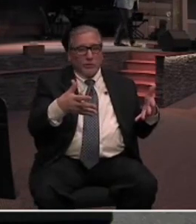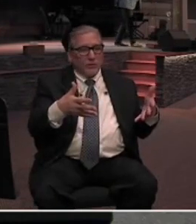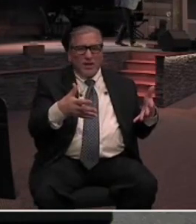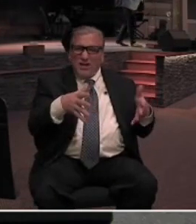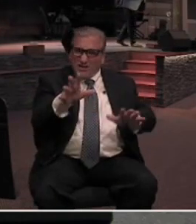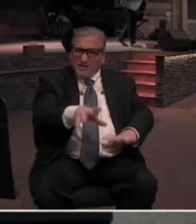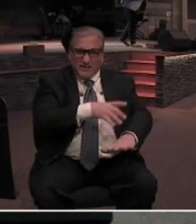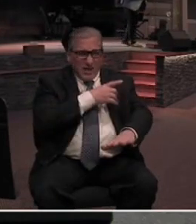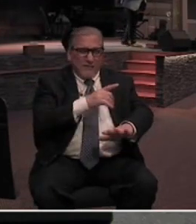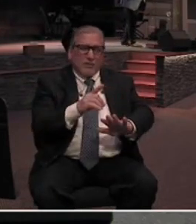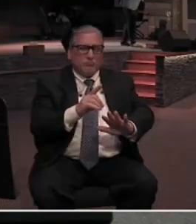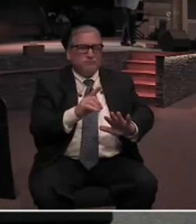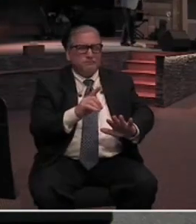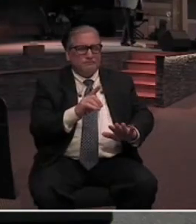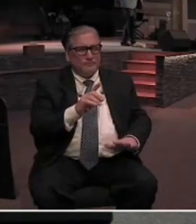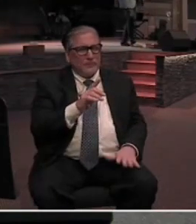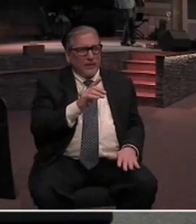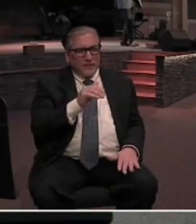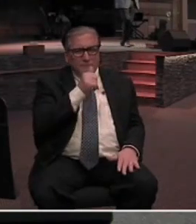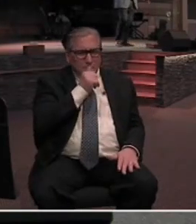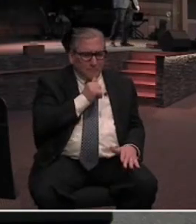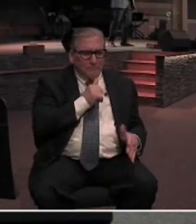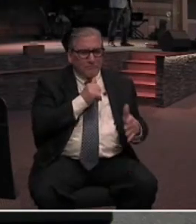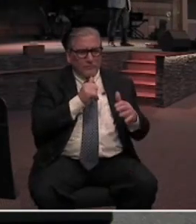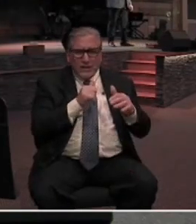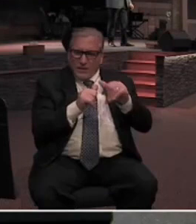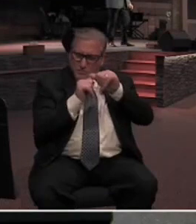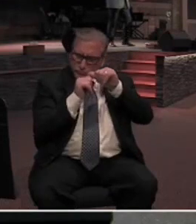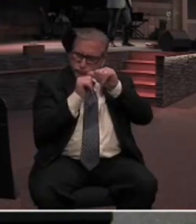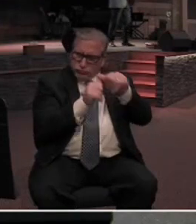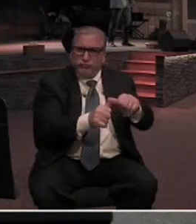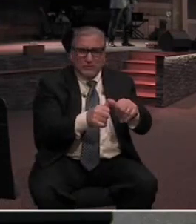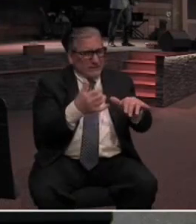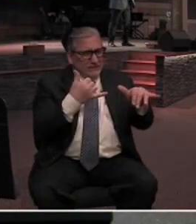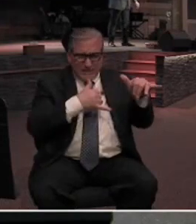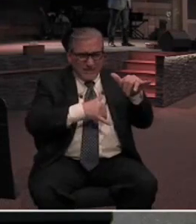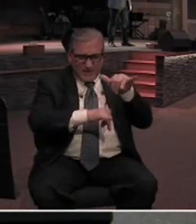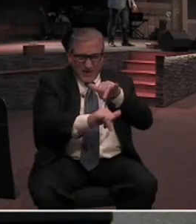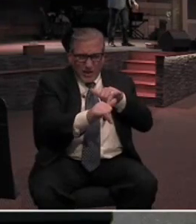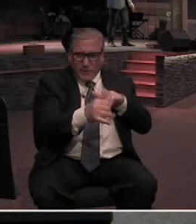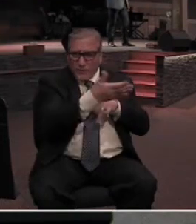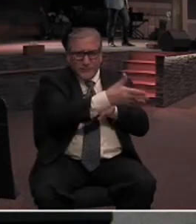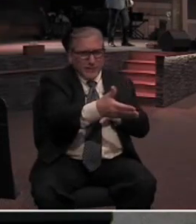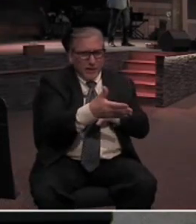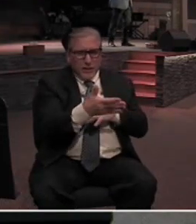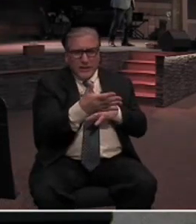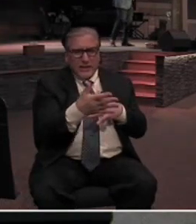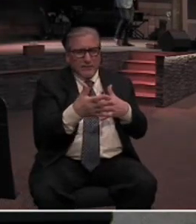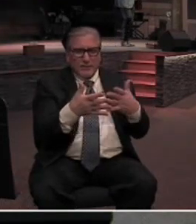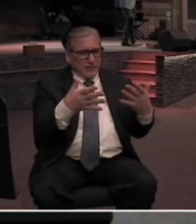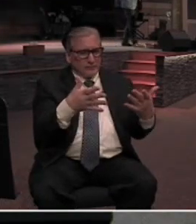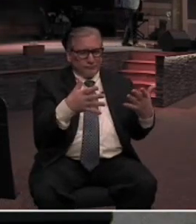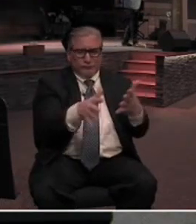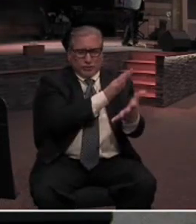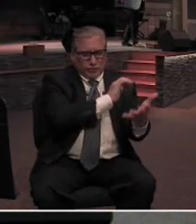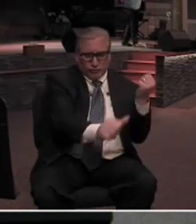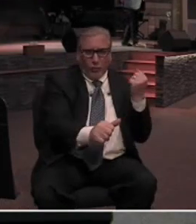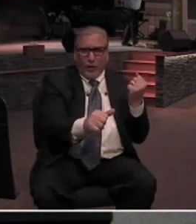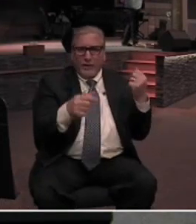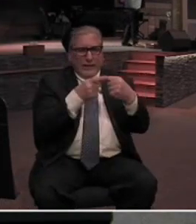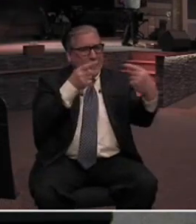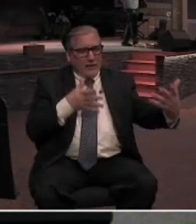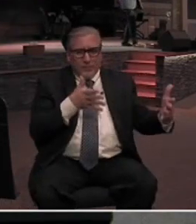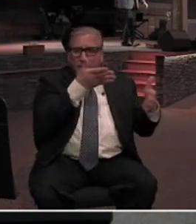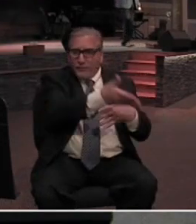David was ruthless, though. Even while in the enemy territory, he was still destroying the enemy behind the scenes and secretly fighting them.